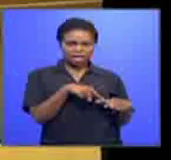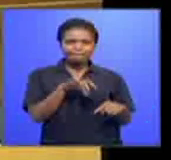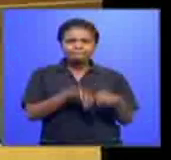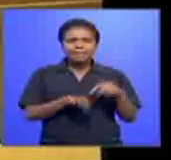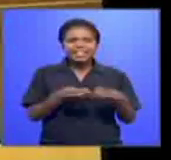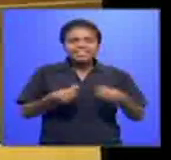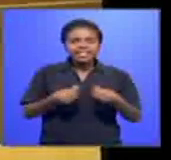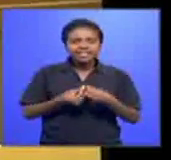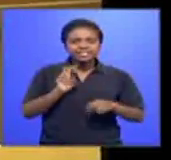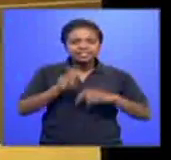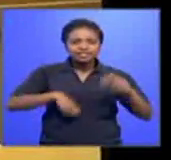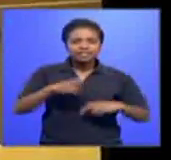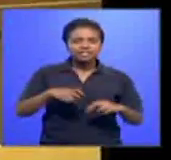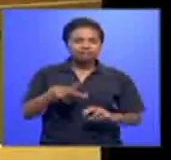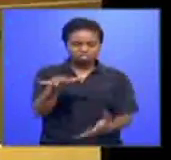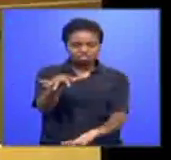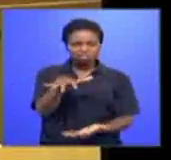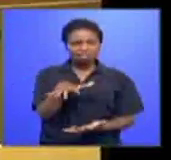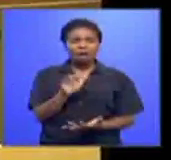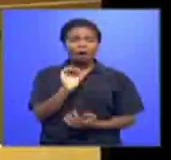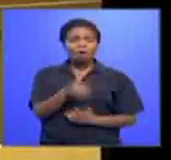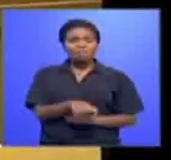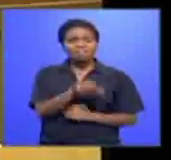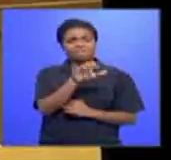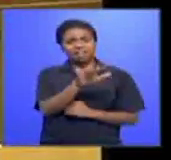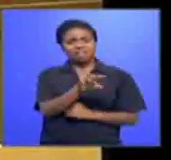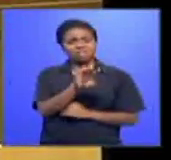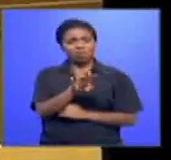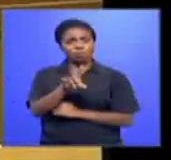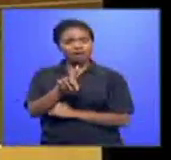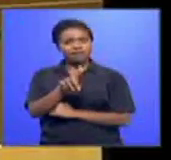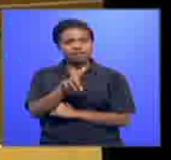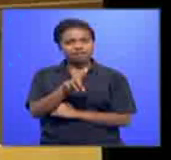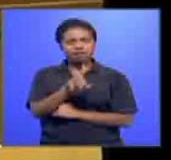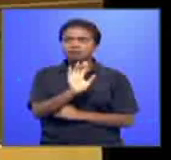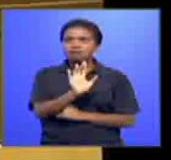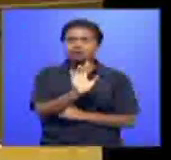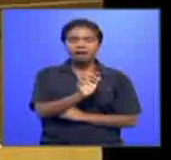at more than 541